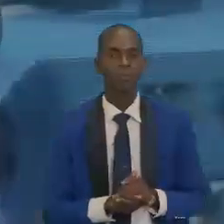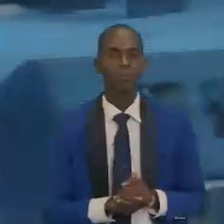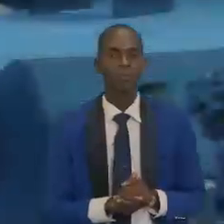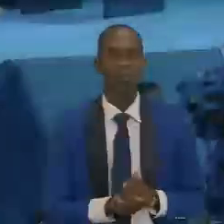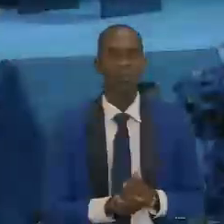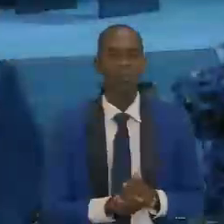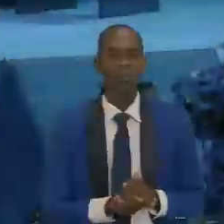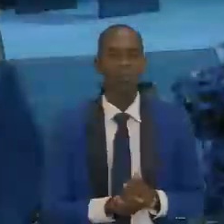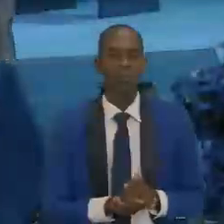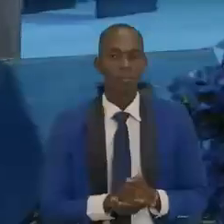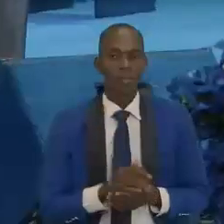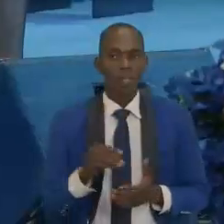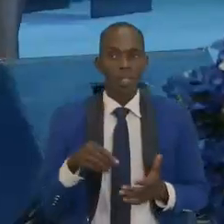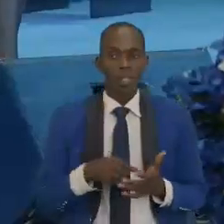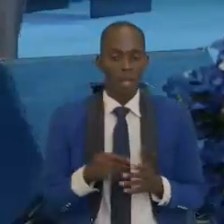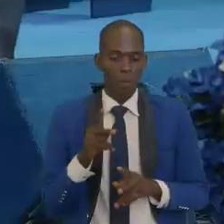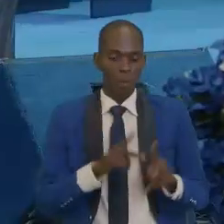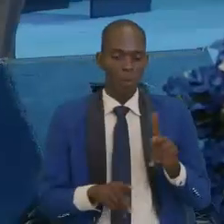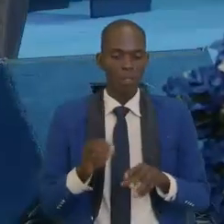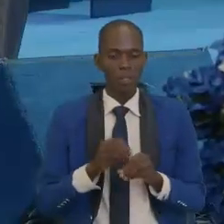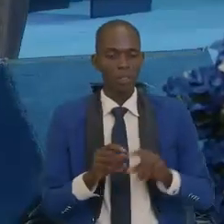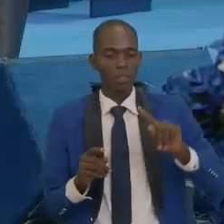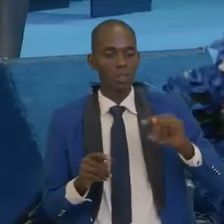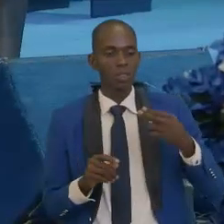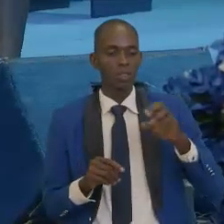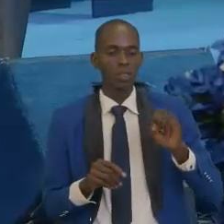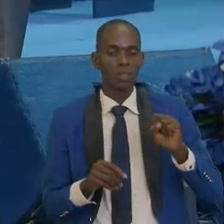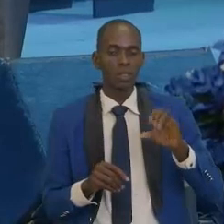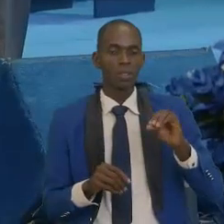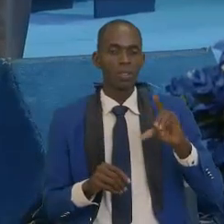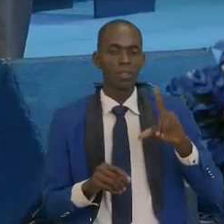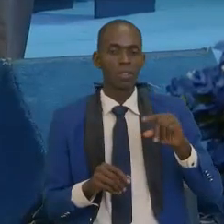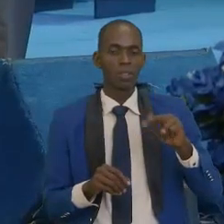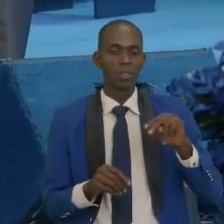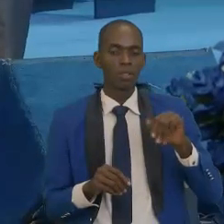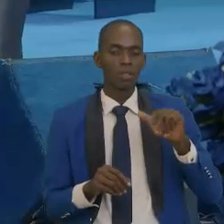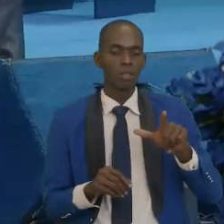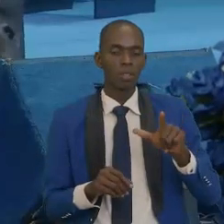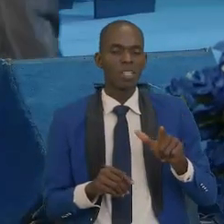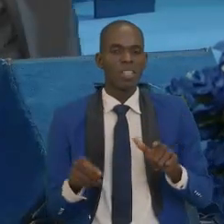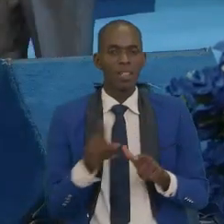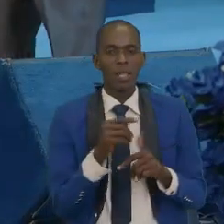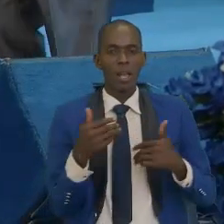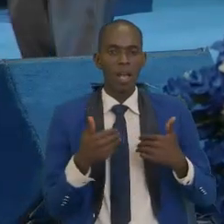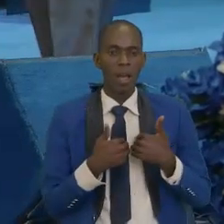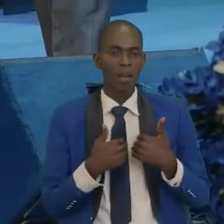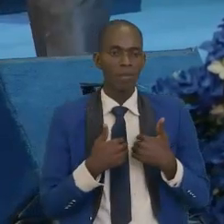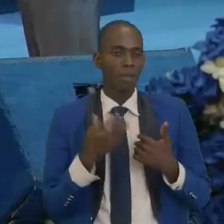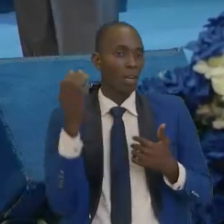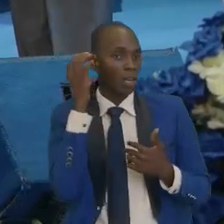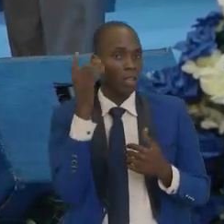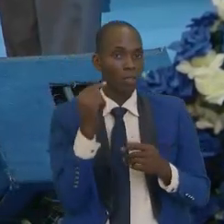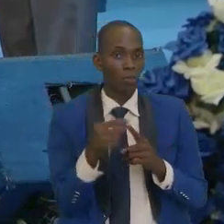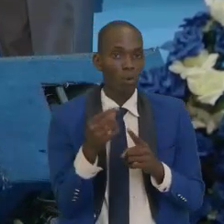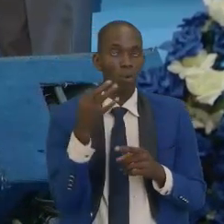These people in Thessalonica, when they heard the word of God, they